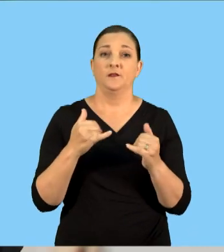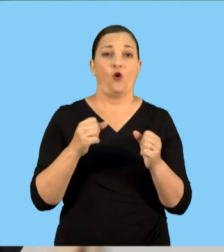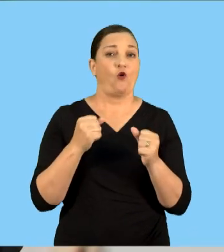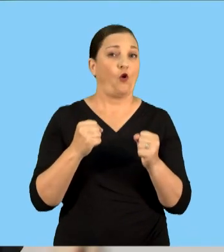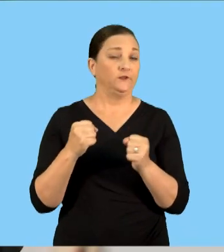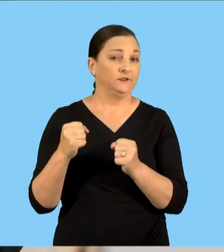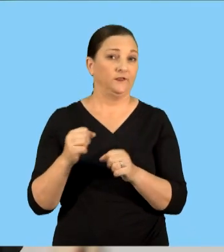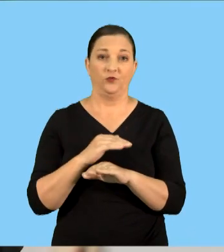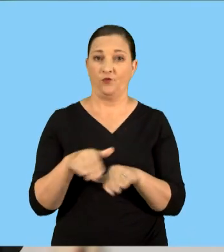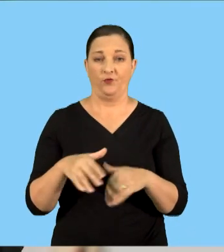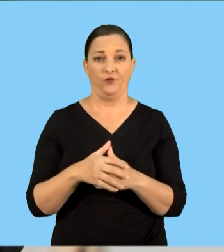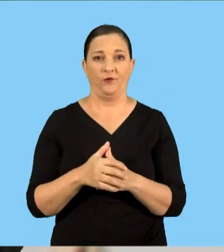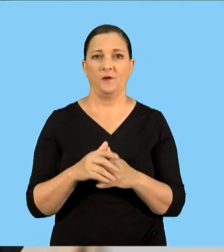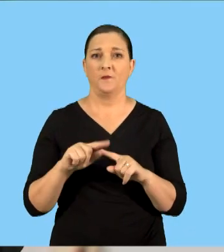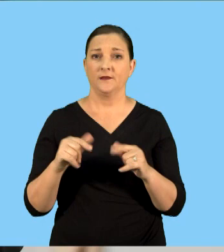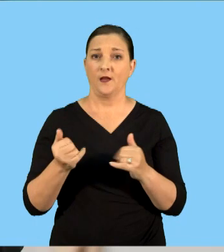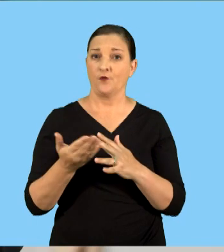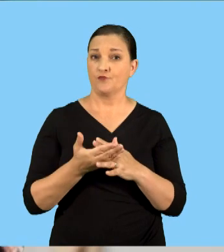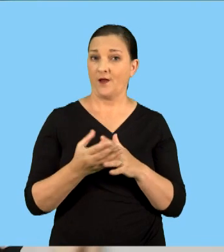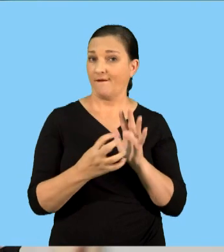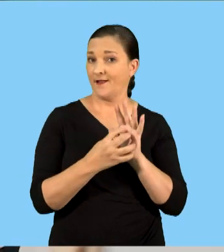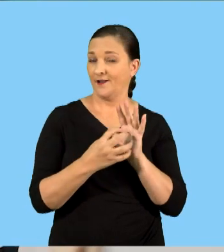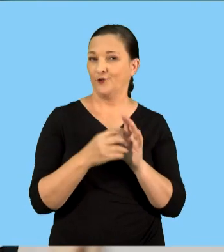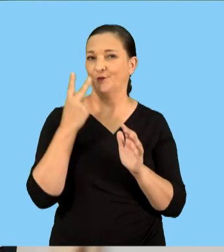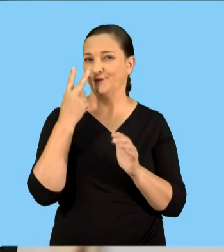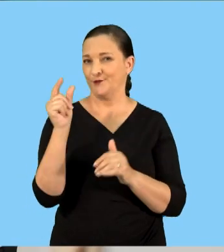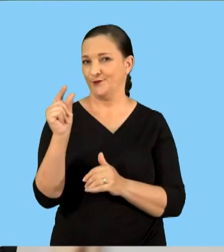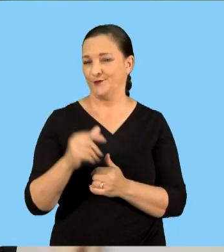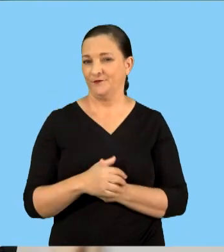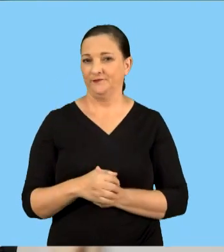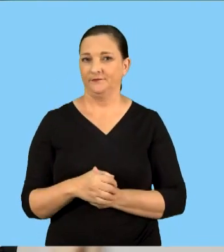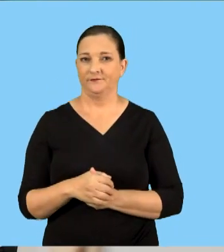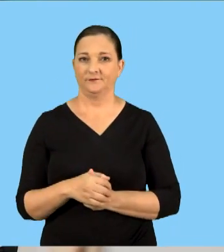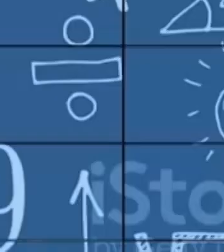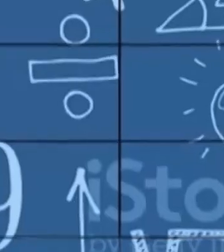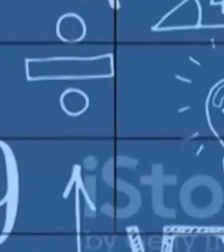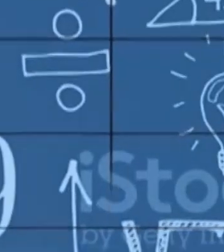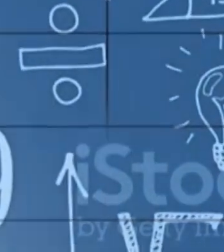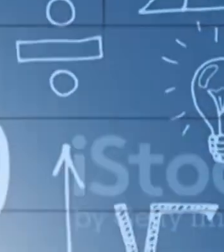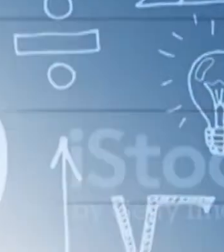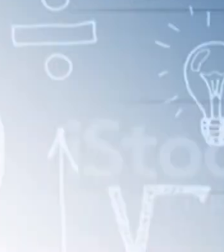non-constant monomial. Let's quickly go to an ad break, and then we'll see you just now.